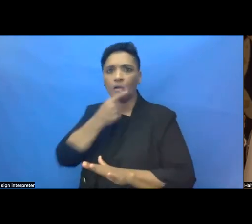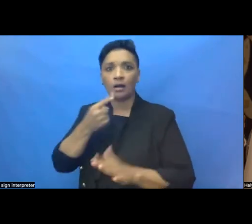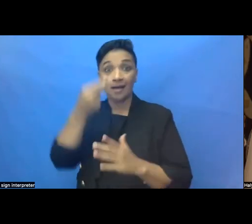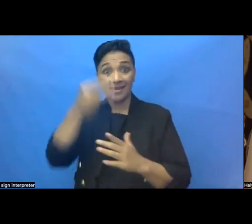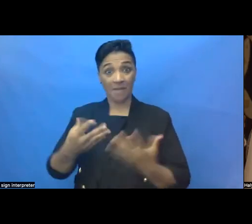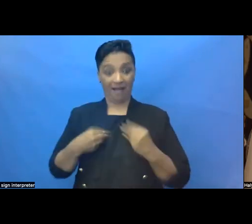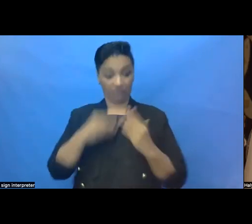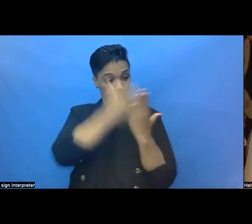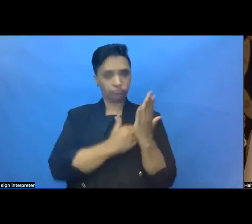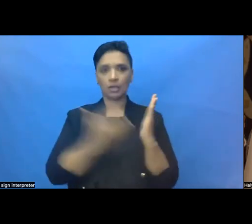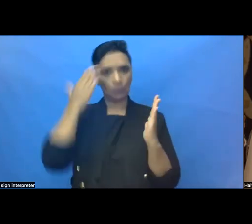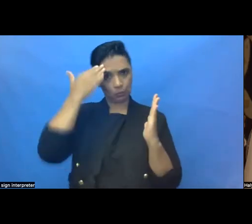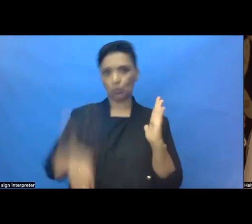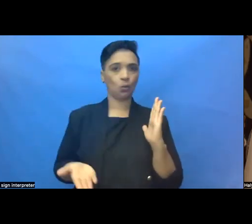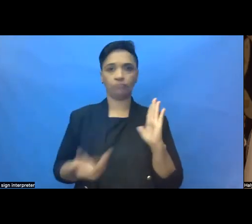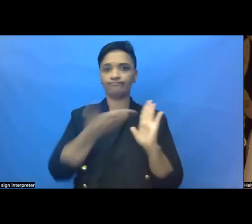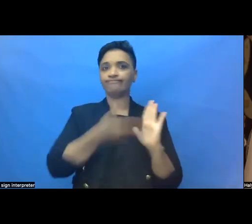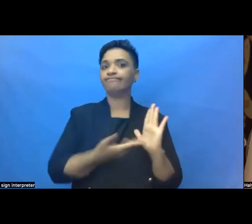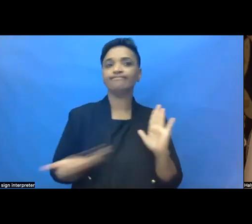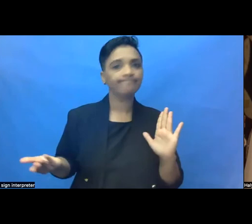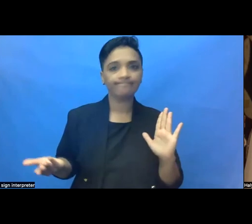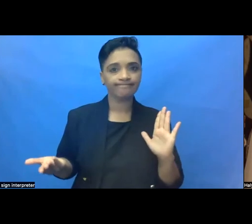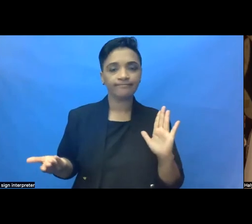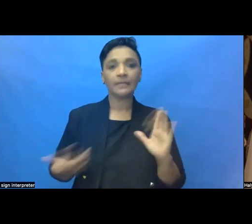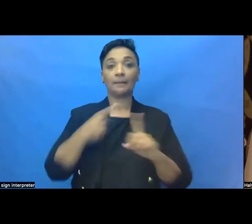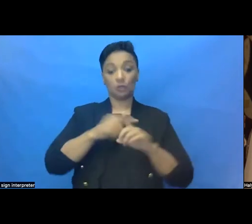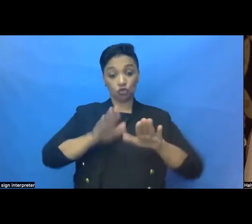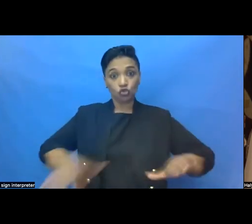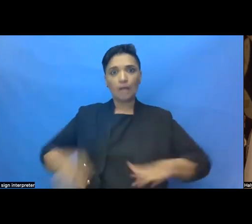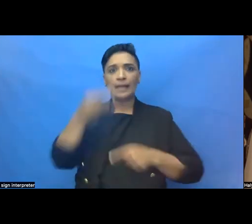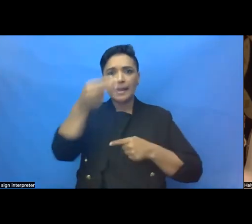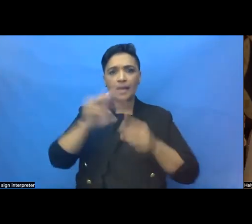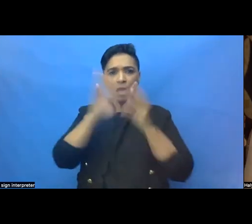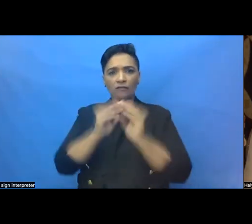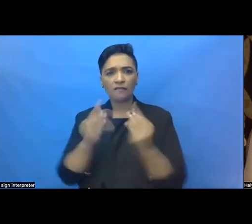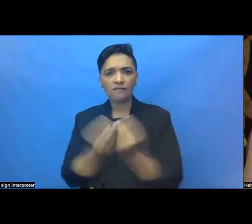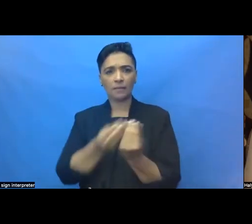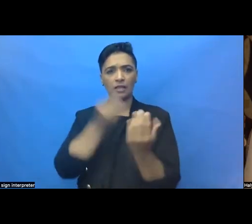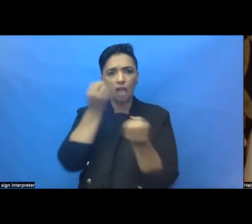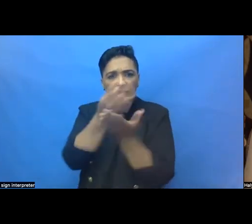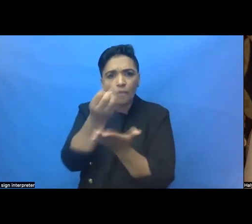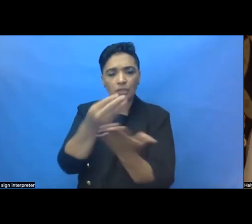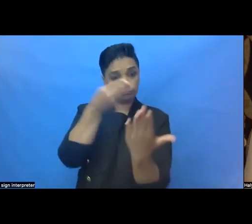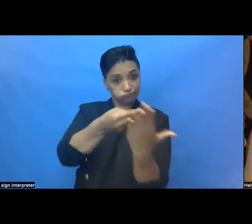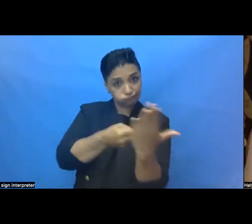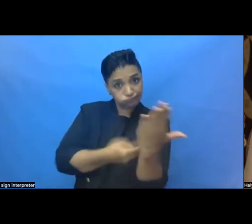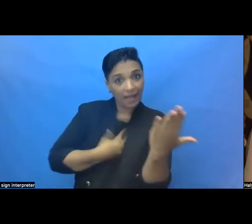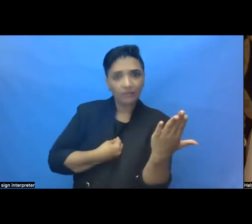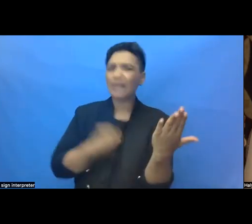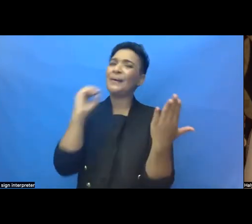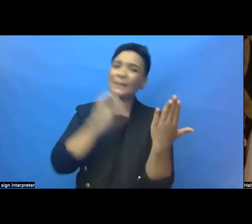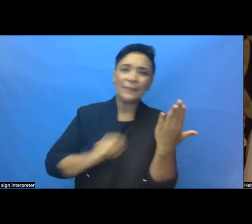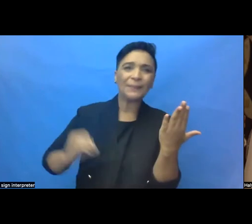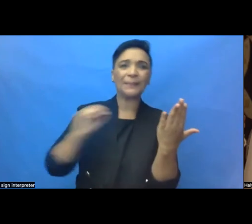who was left behind. There was no profiling of each child. And even though it does not come as a surprise, it